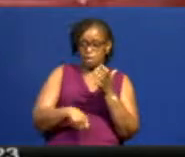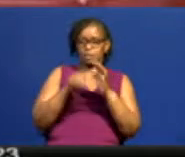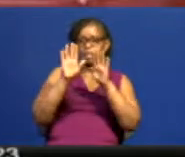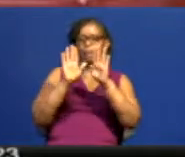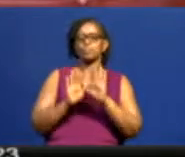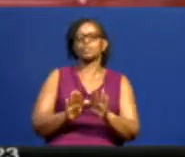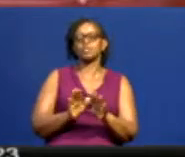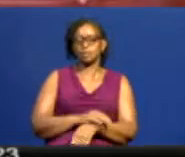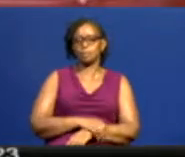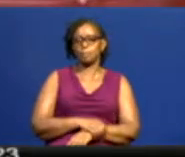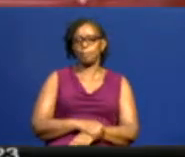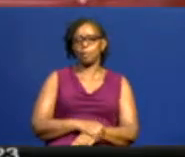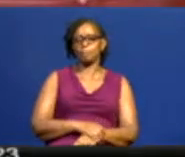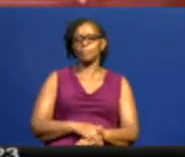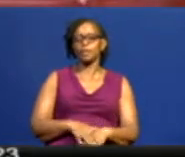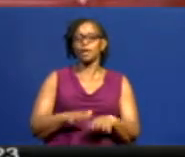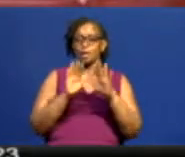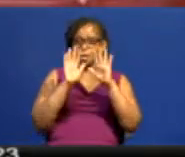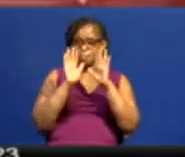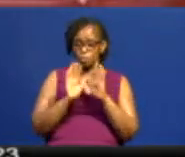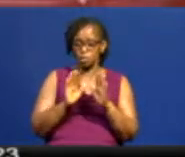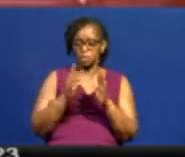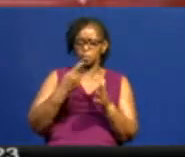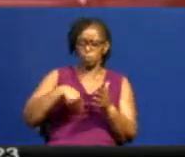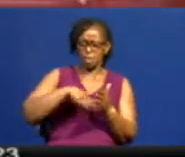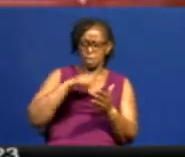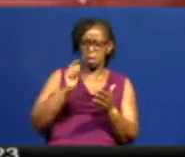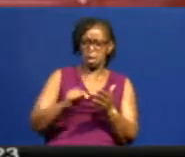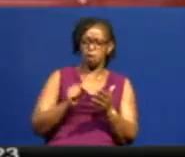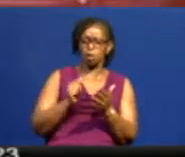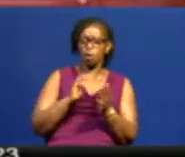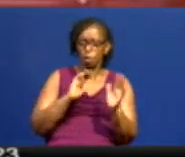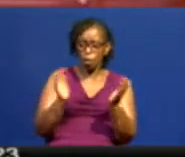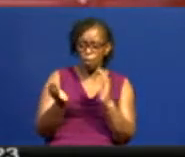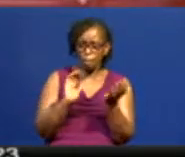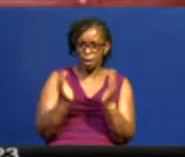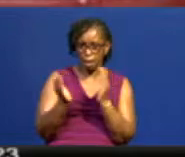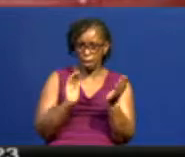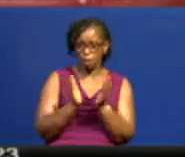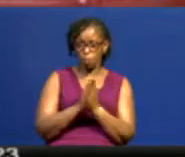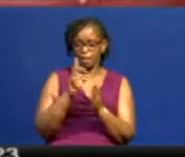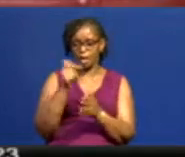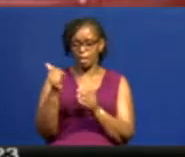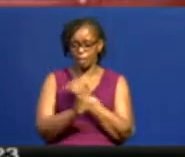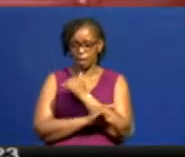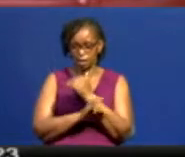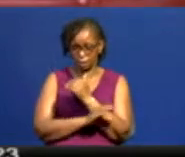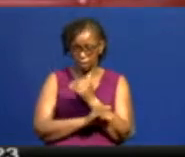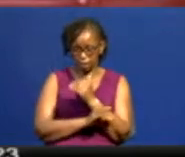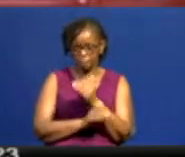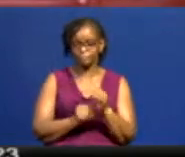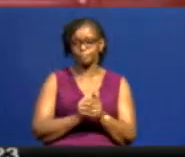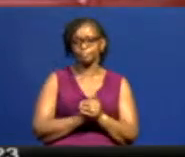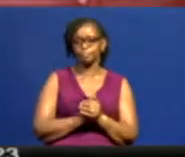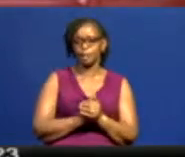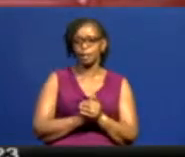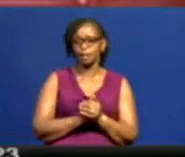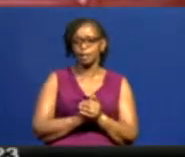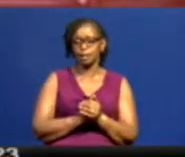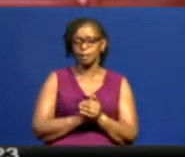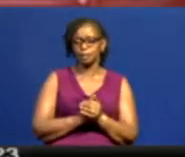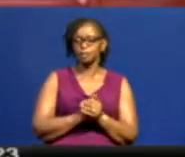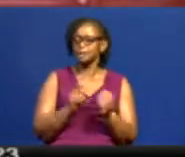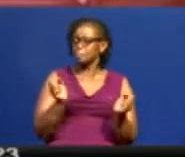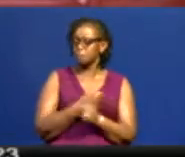also possible for us to make comparisons with other countries. We cannot compare without having a base, a document, a